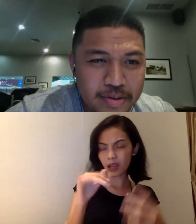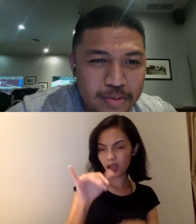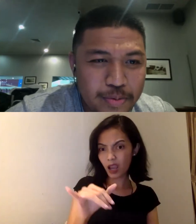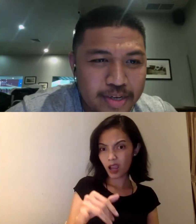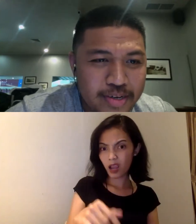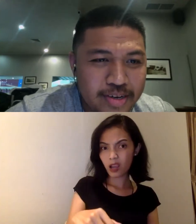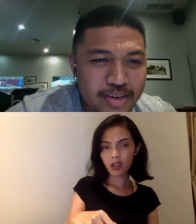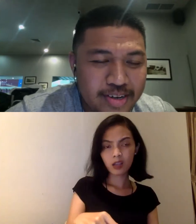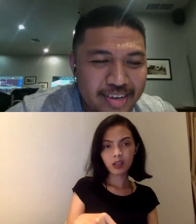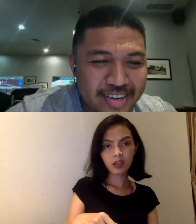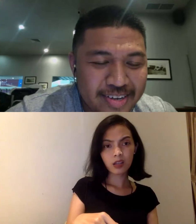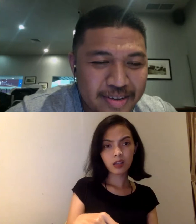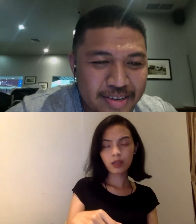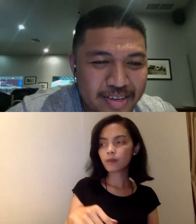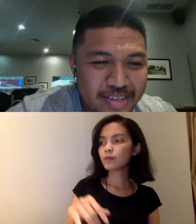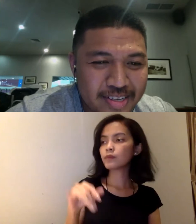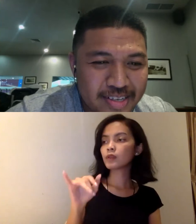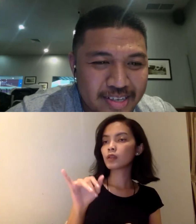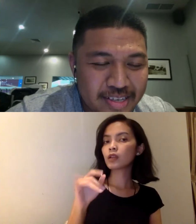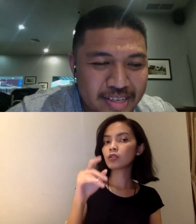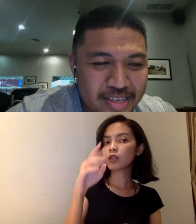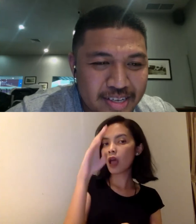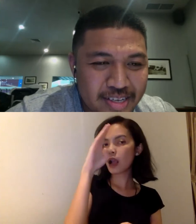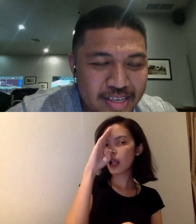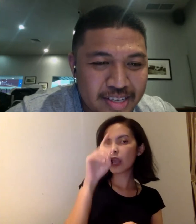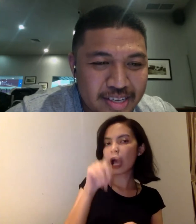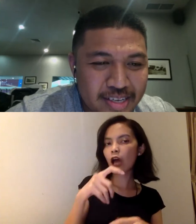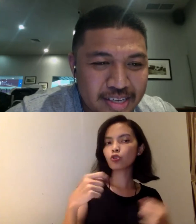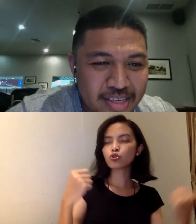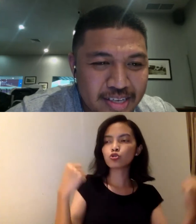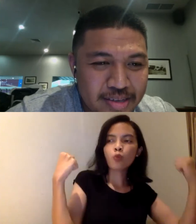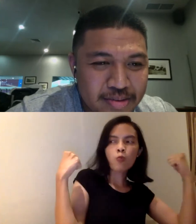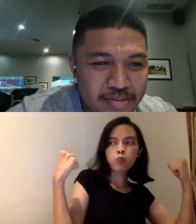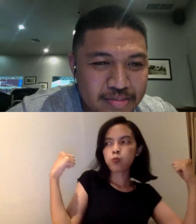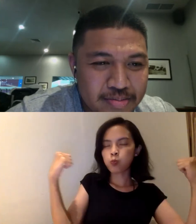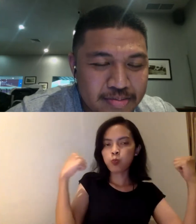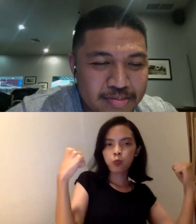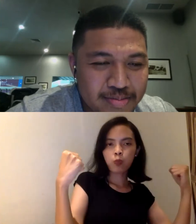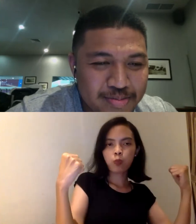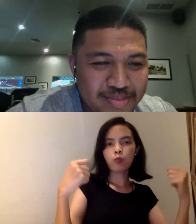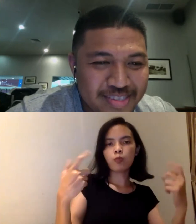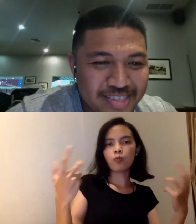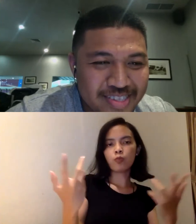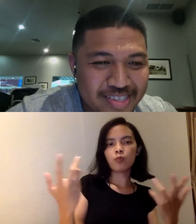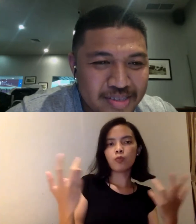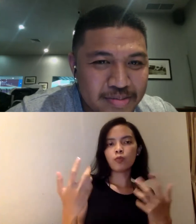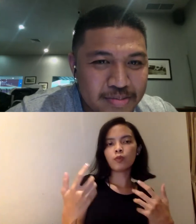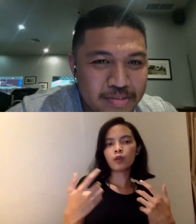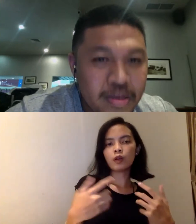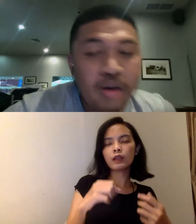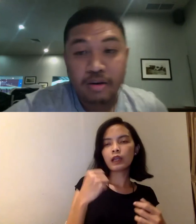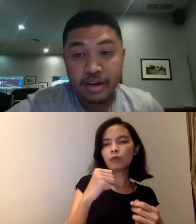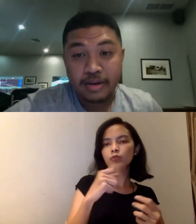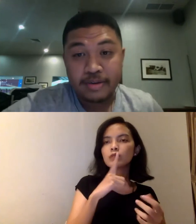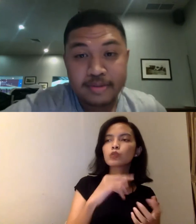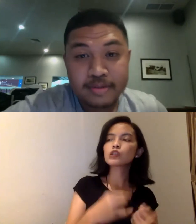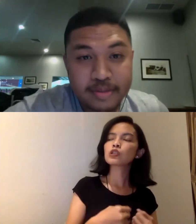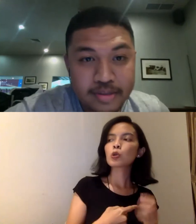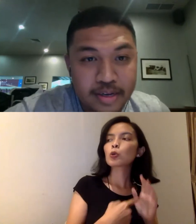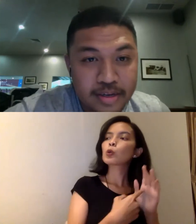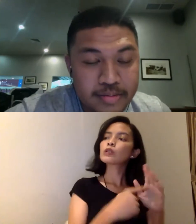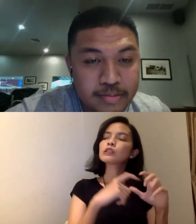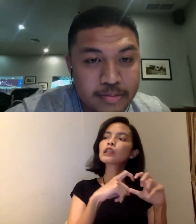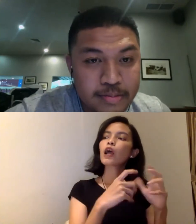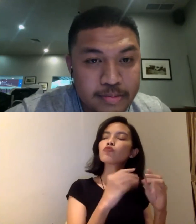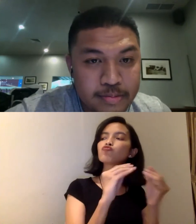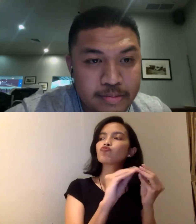Like, for instance, if a guy is expected to be macho and not to be expressive in love, and I get